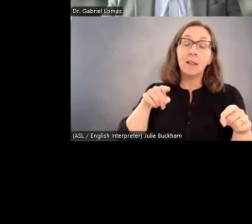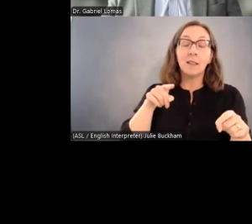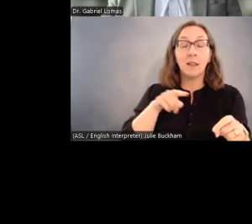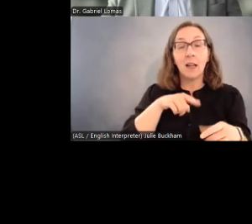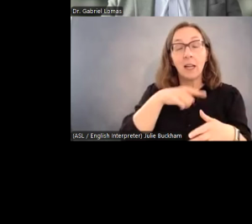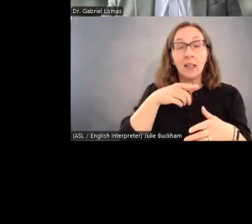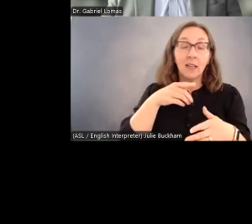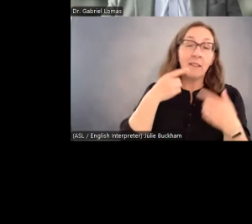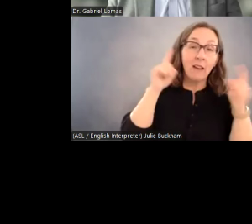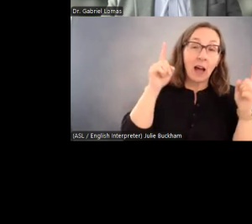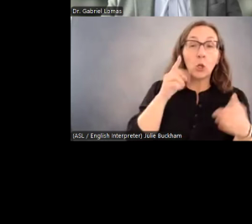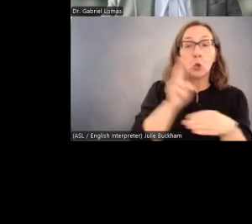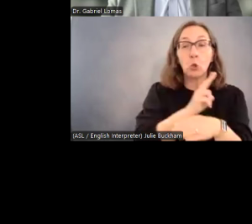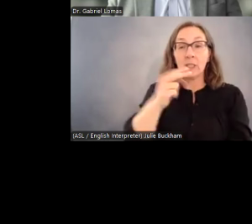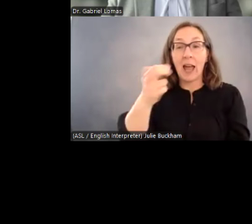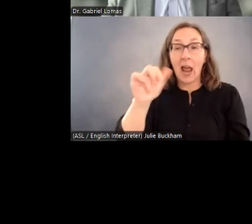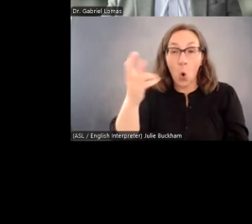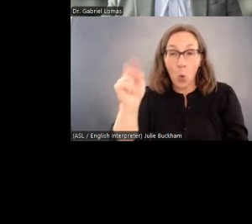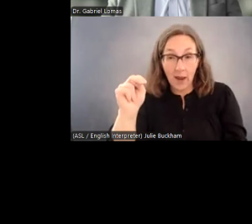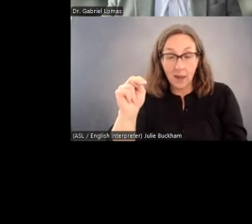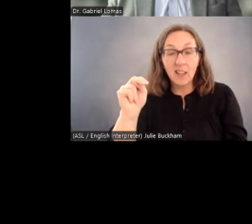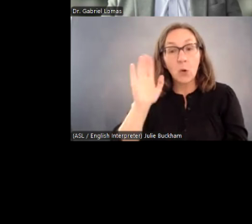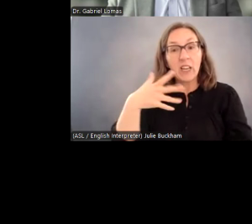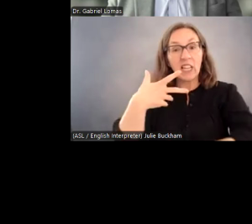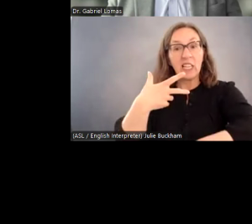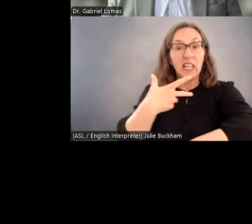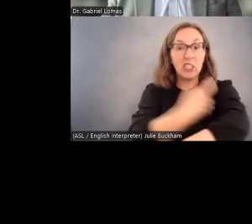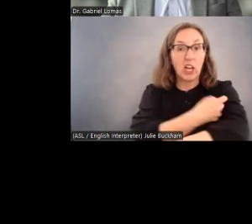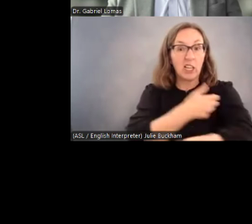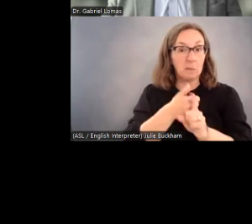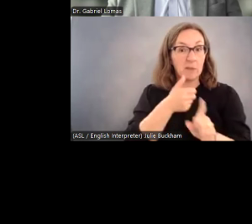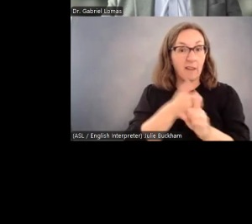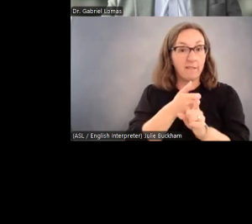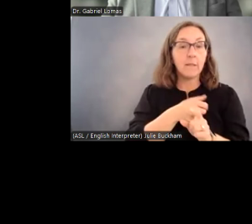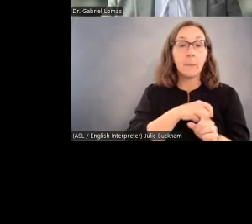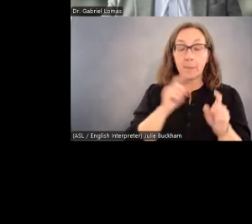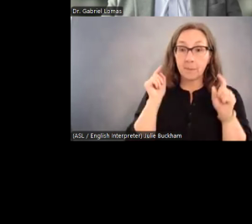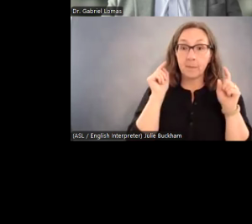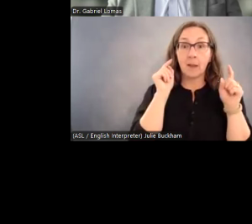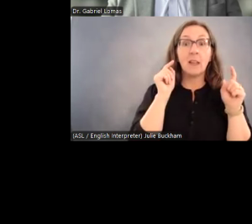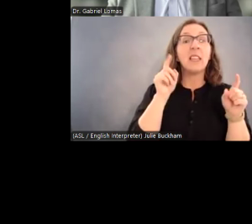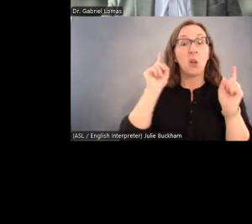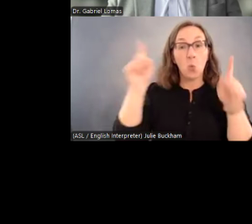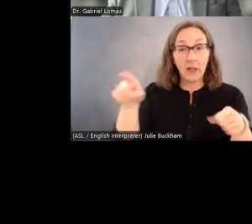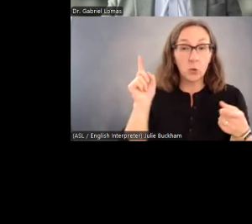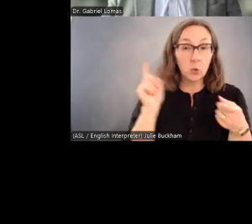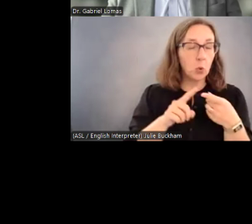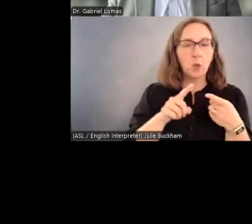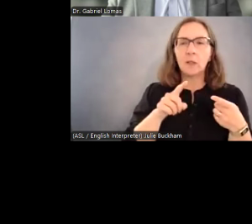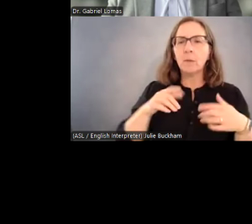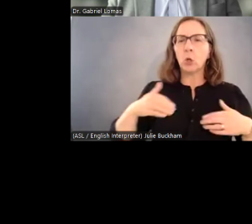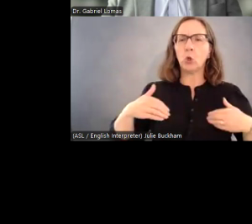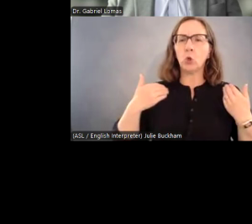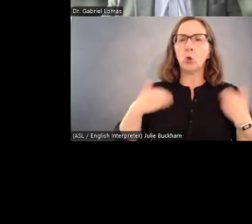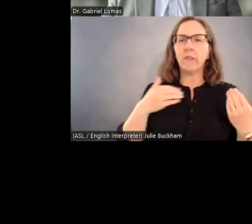with homeless people. He had been in juvenile hall at one point with no school provided. He was there for 9 or 10 months.